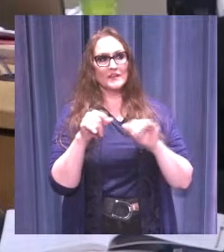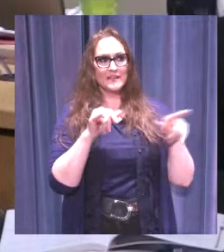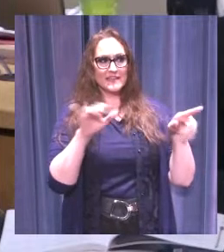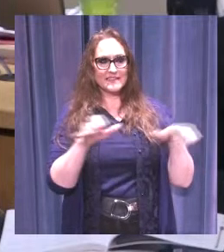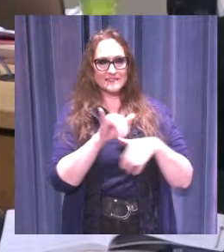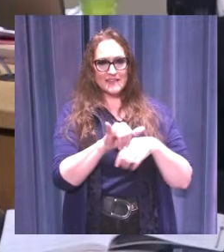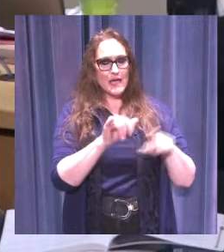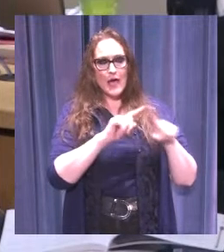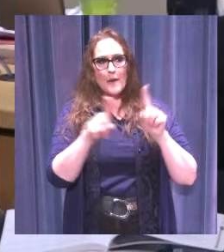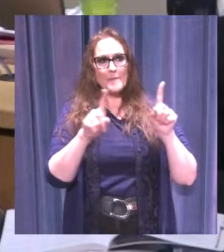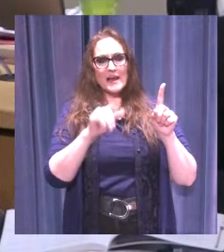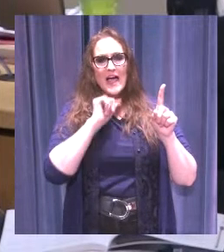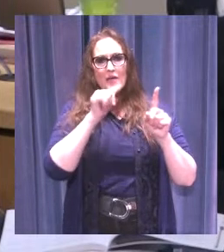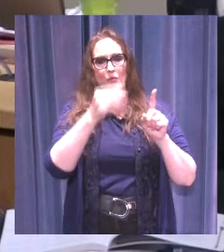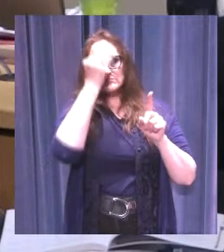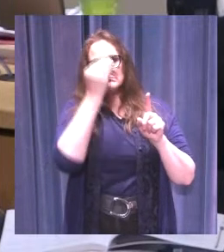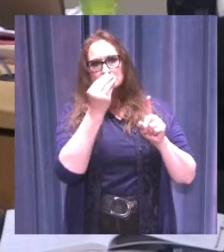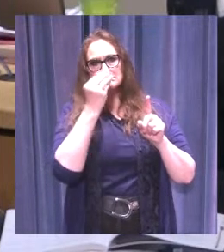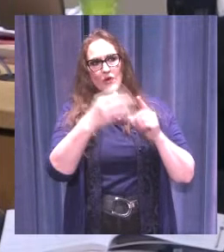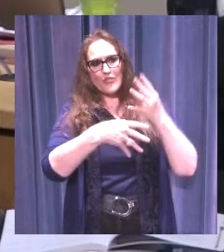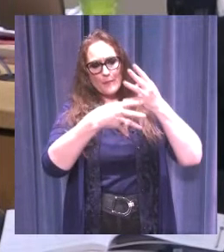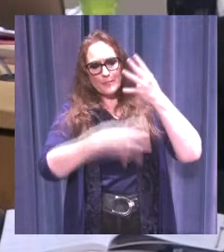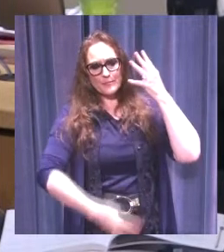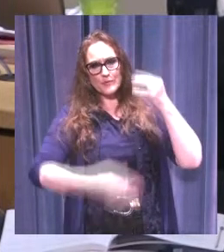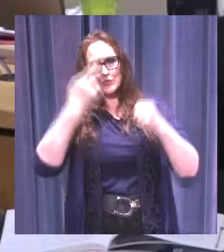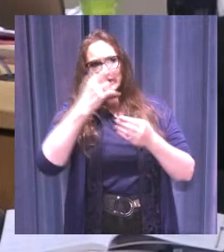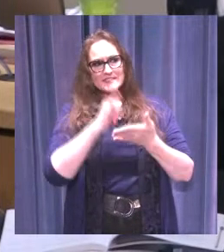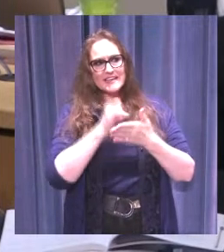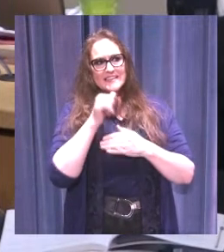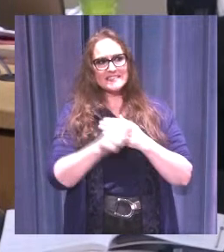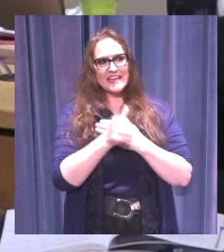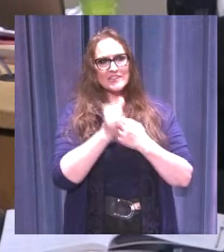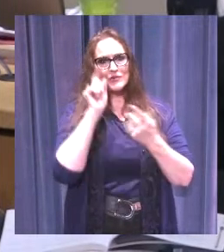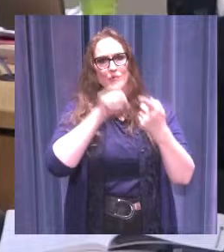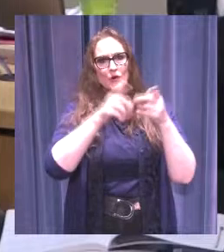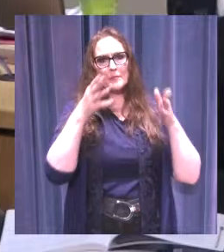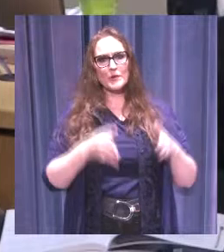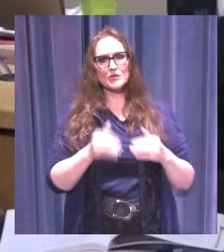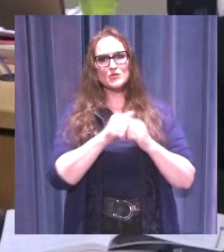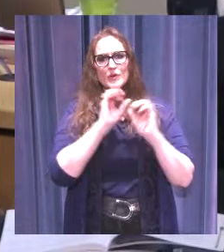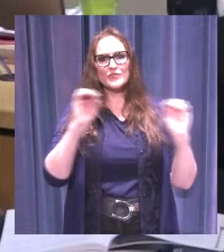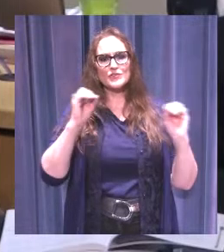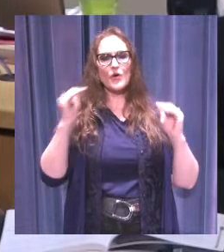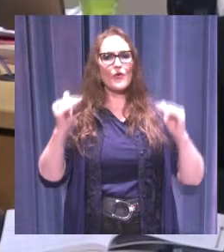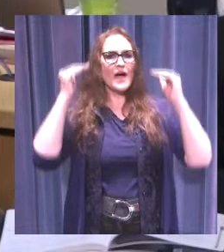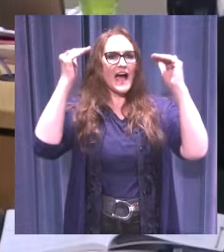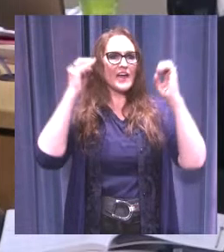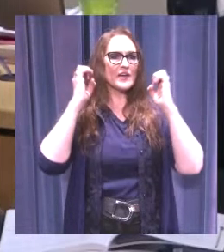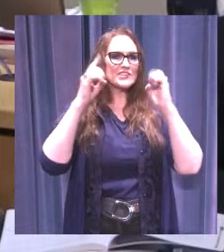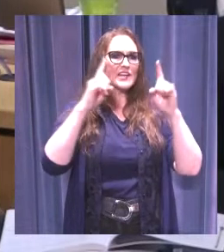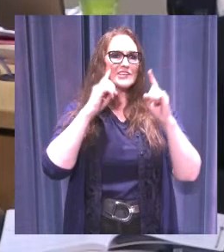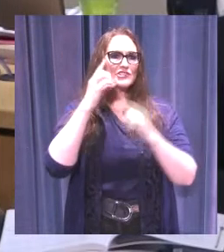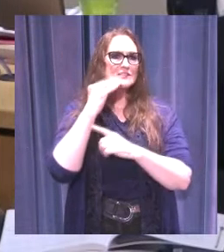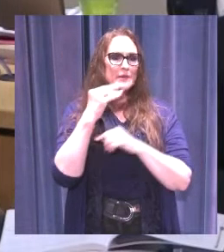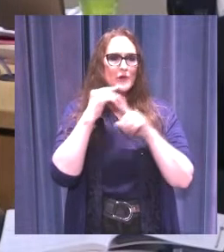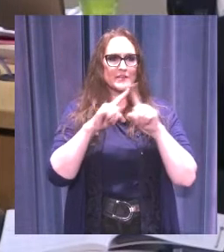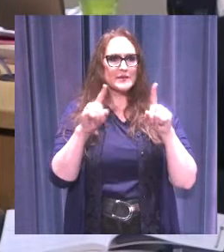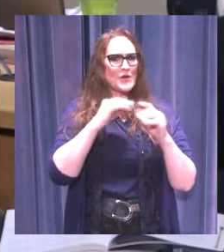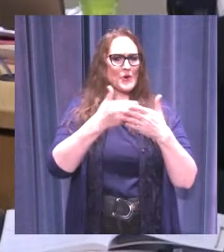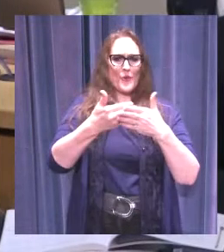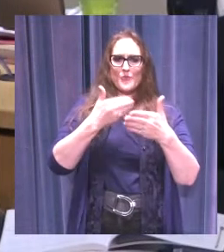I won't point out the endless reasons why it's dangerous towards someone with no higher education experience, no